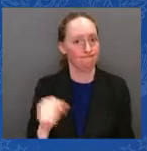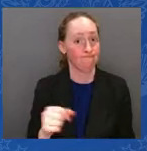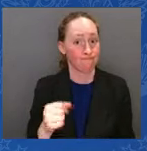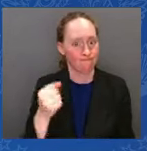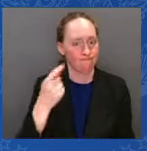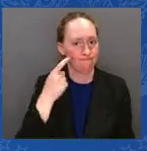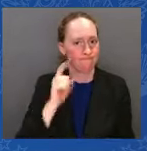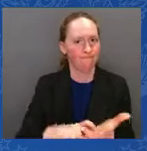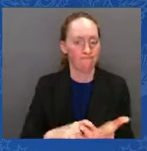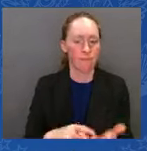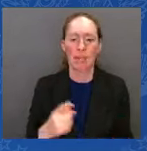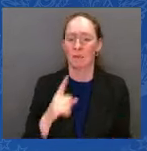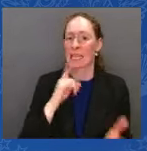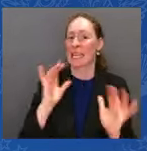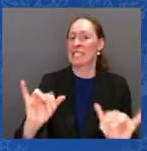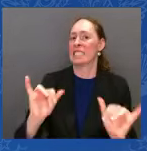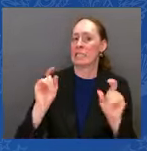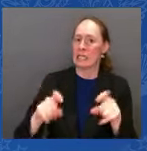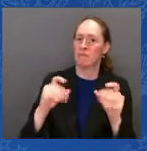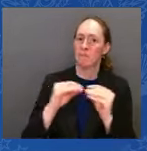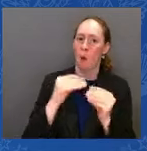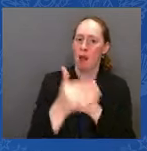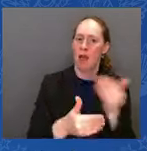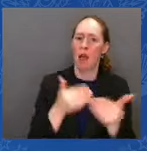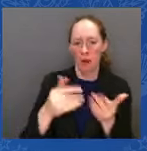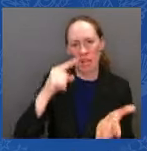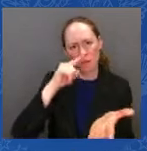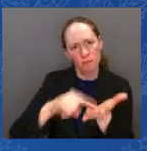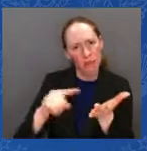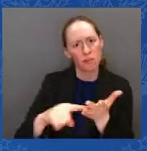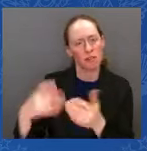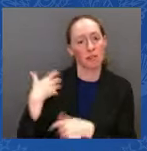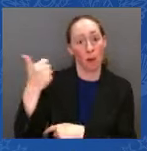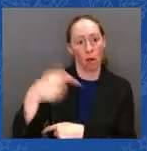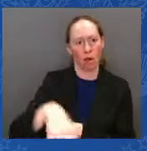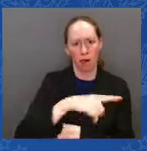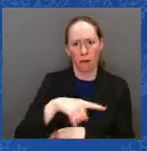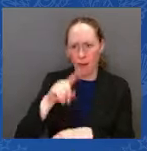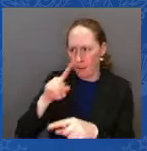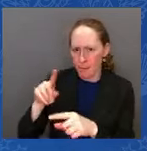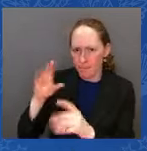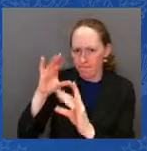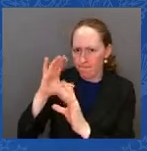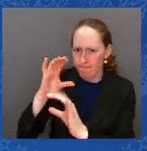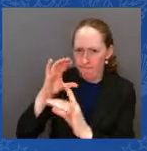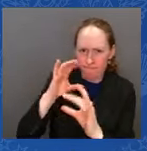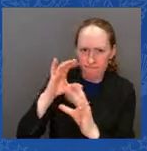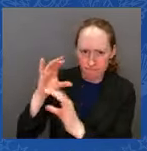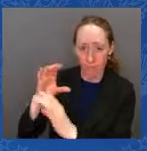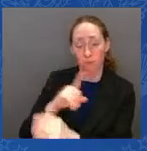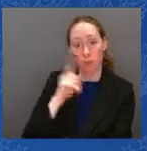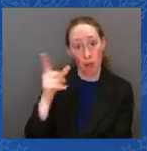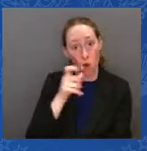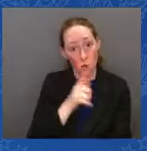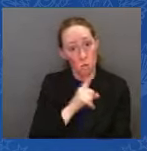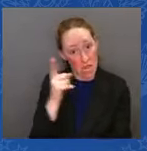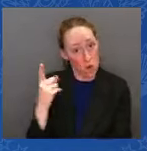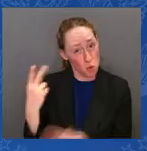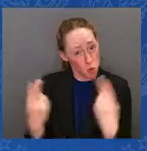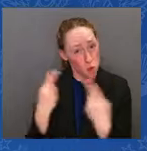have inspectors general again, looking at what, in fact, we're spending and whether it's going where it's supposed to go. It calls